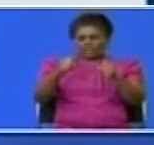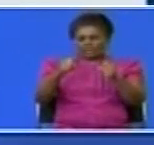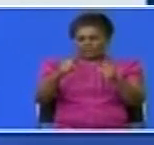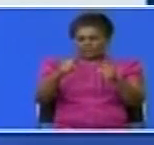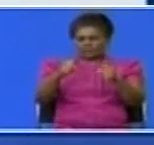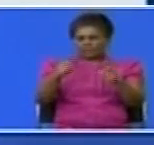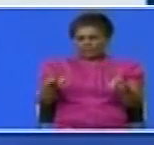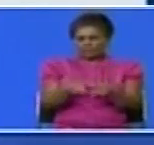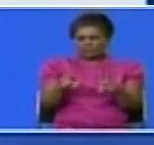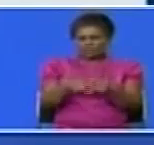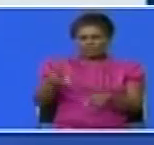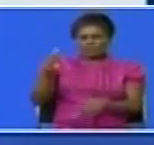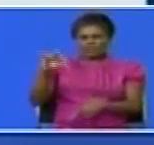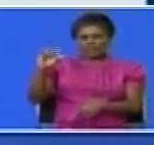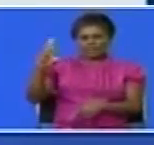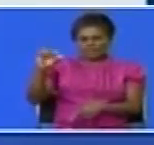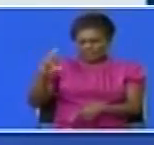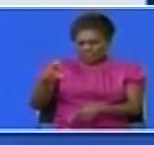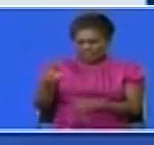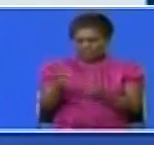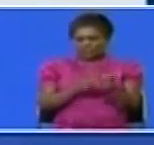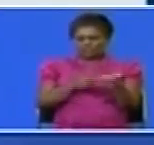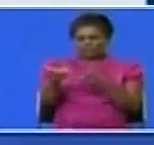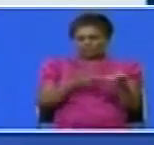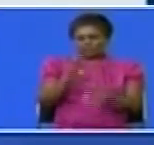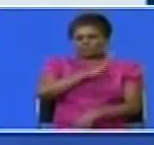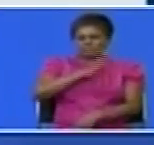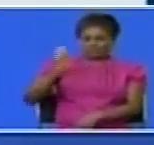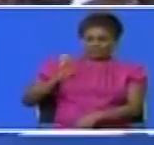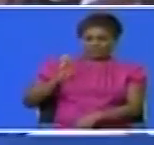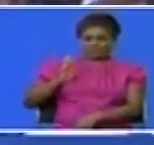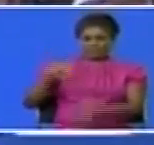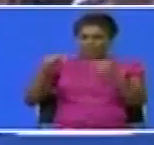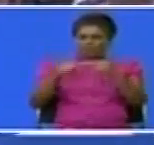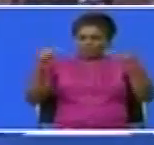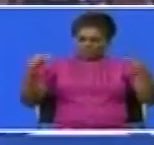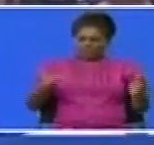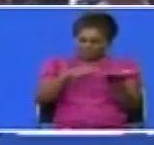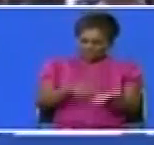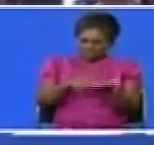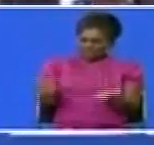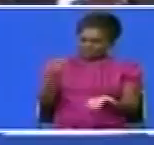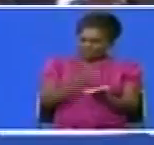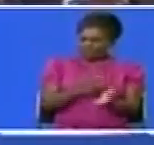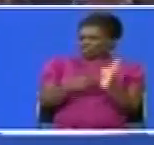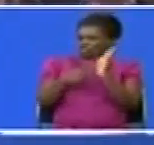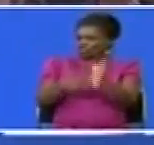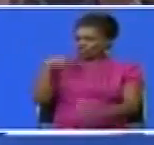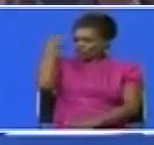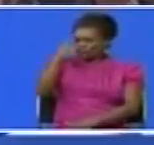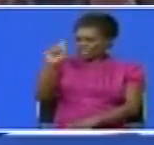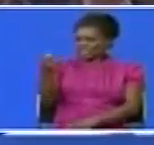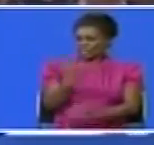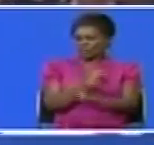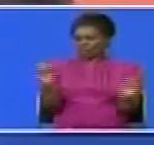and Betty Radier will now chair the Board of Tourism Research Institute. The opposition insists the appointments do not reflect the face of all communities in